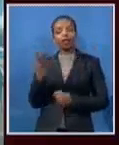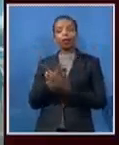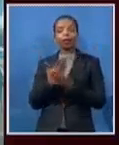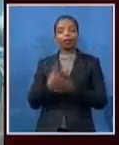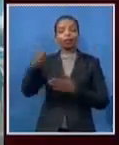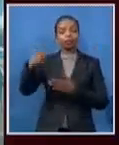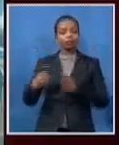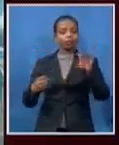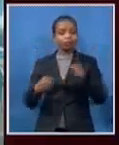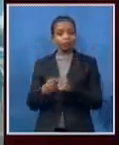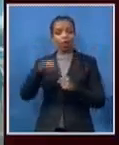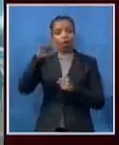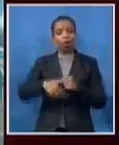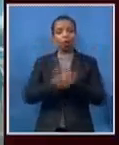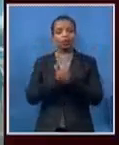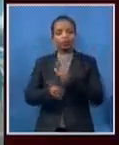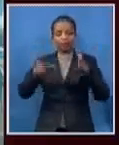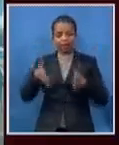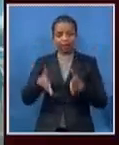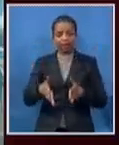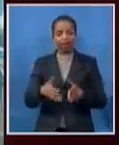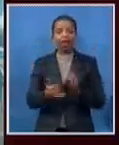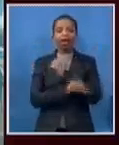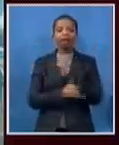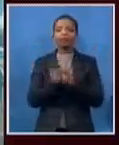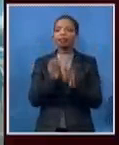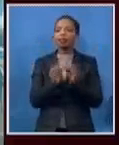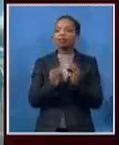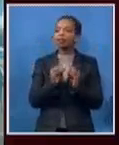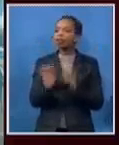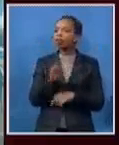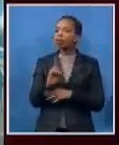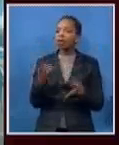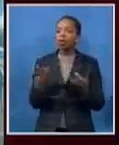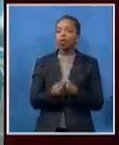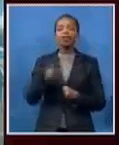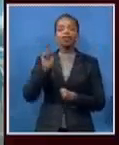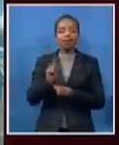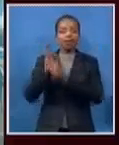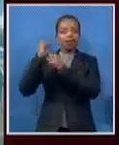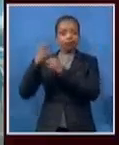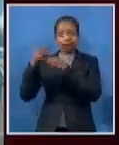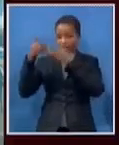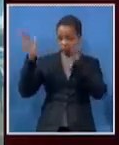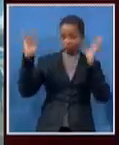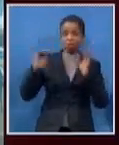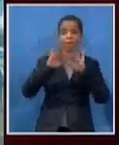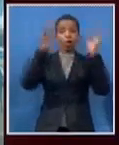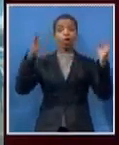the disruption of supply chains globally, South Africa can find a niche where we can